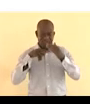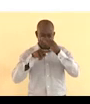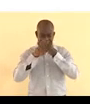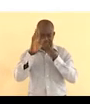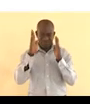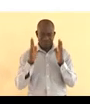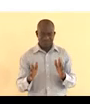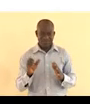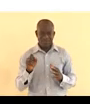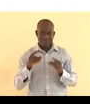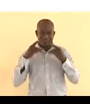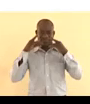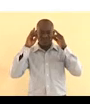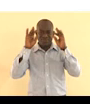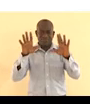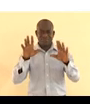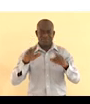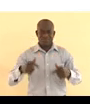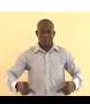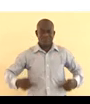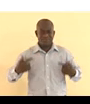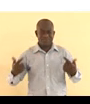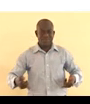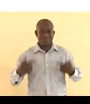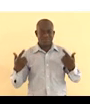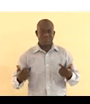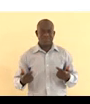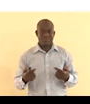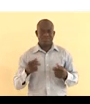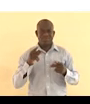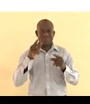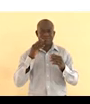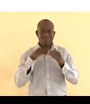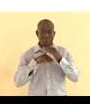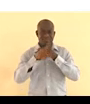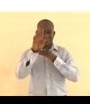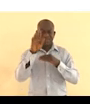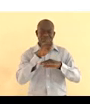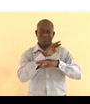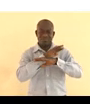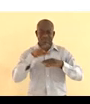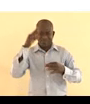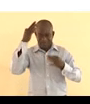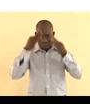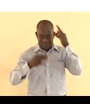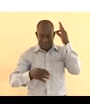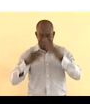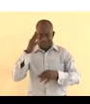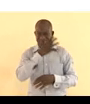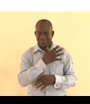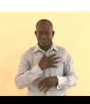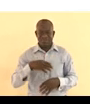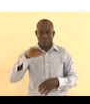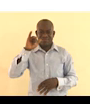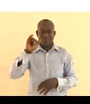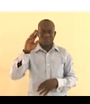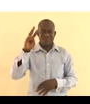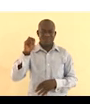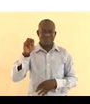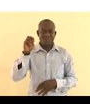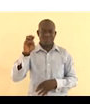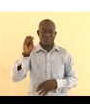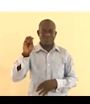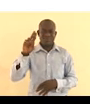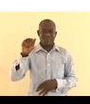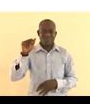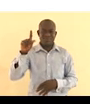So, prophets hate sin. Prophets hate injustice and immorality. Prophets